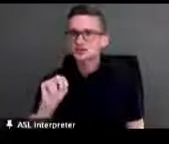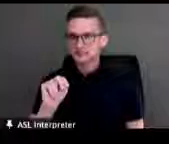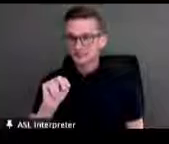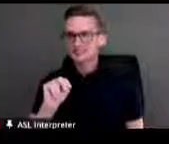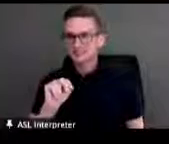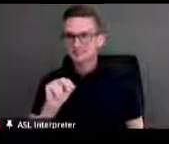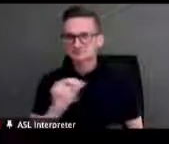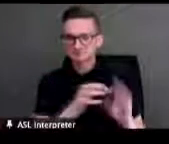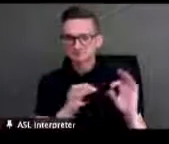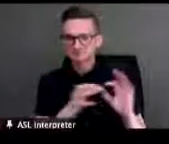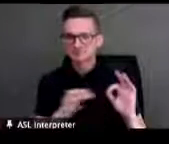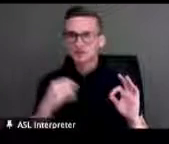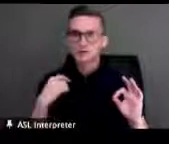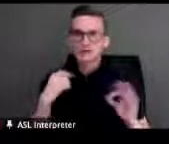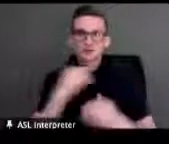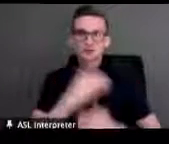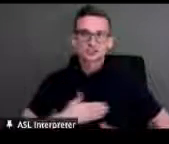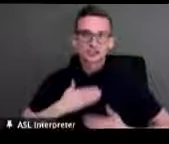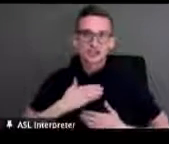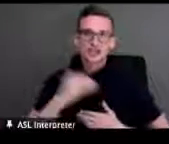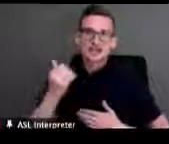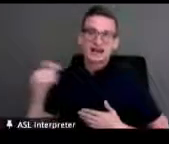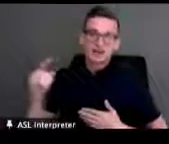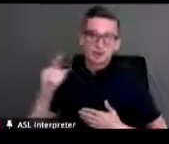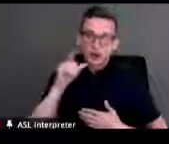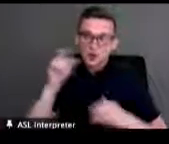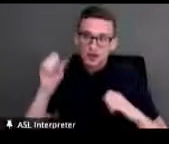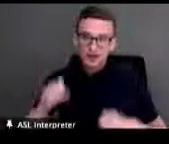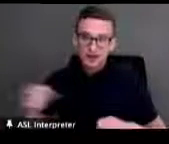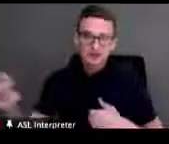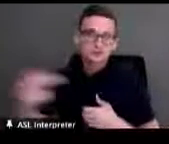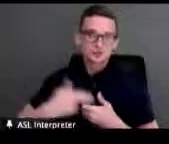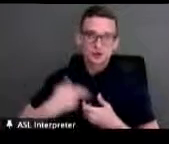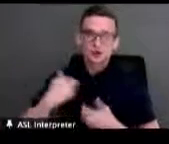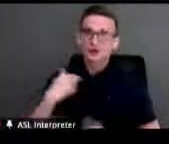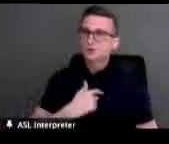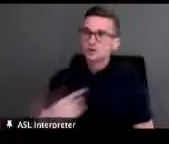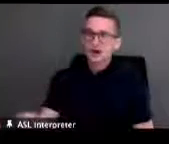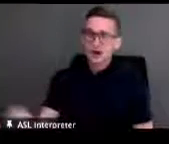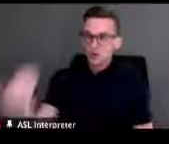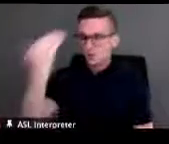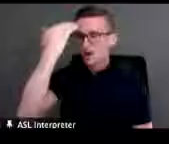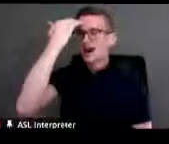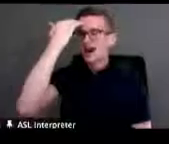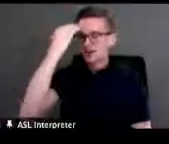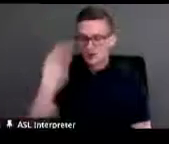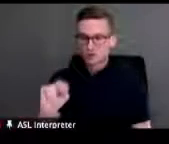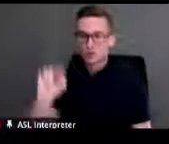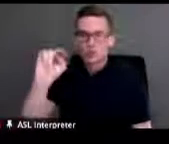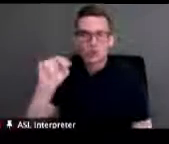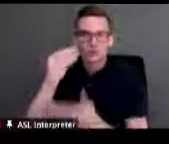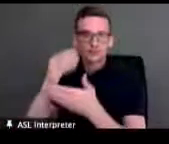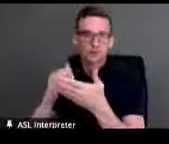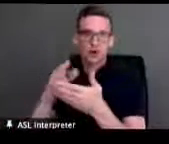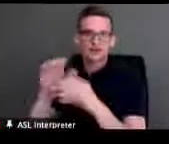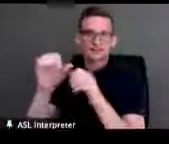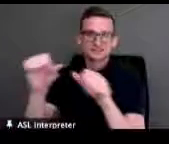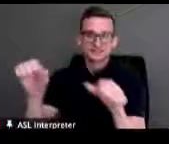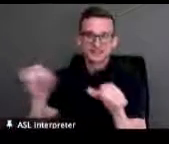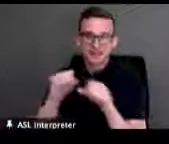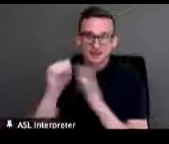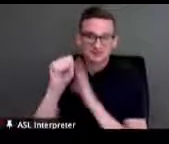join in. We are very much aware that in the northern parts of the state, you're facing quite a bit